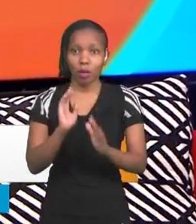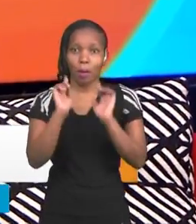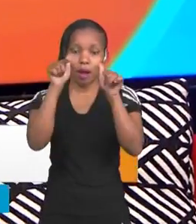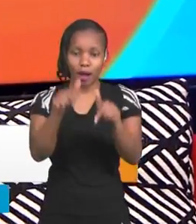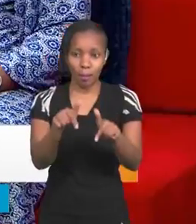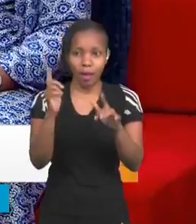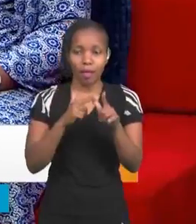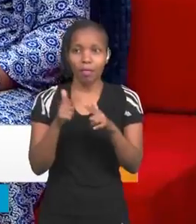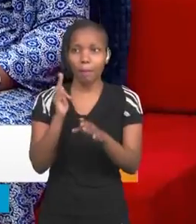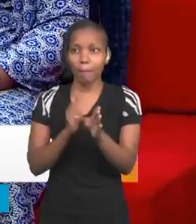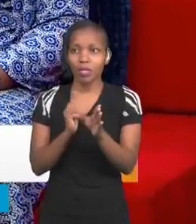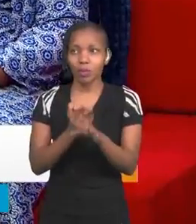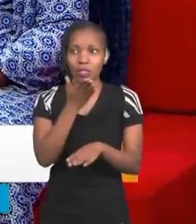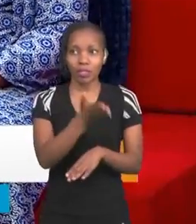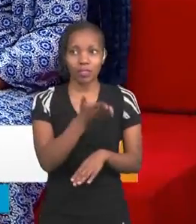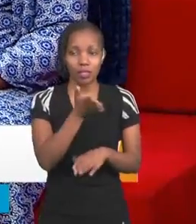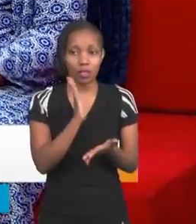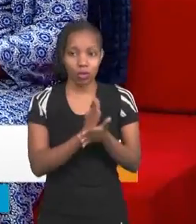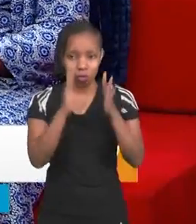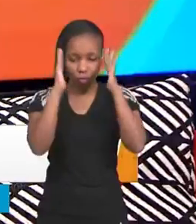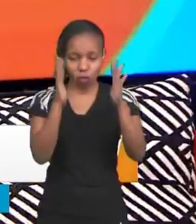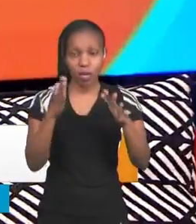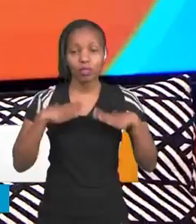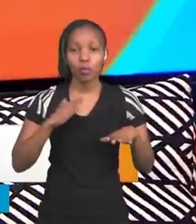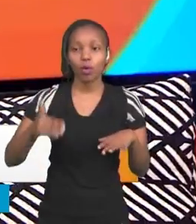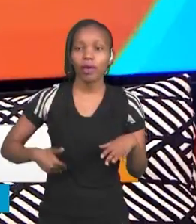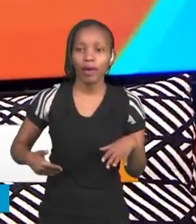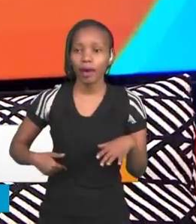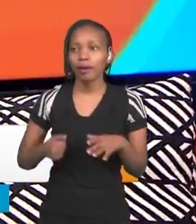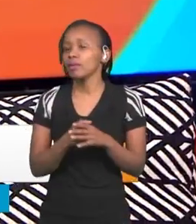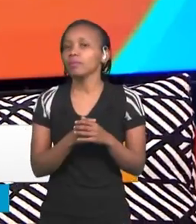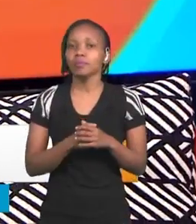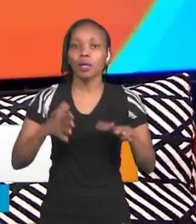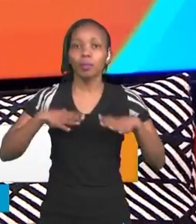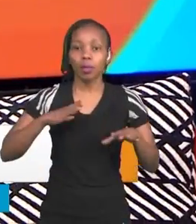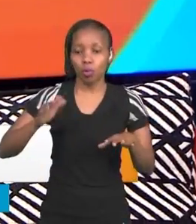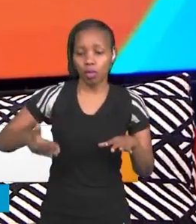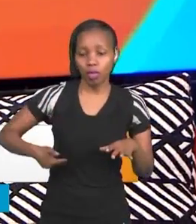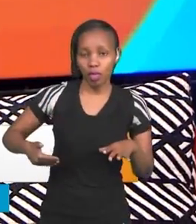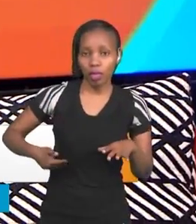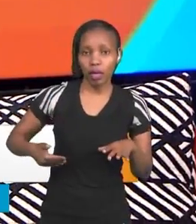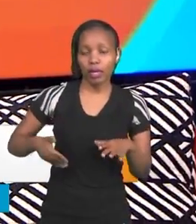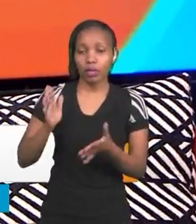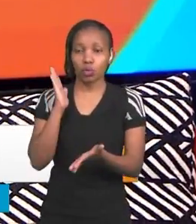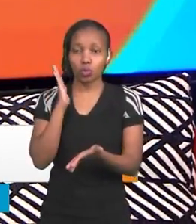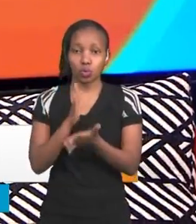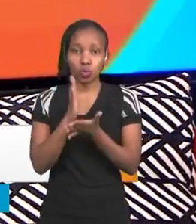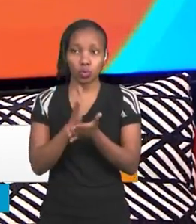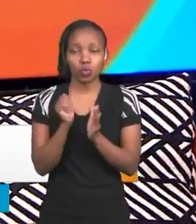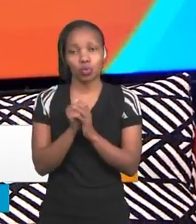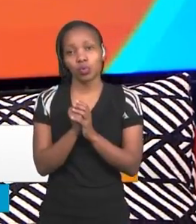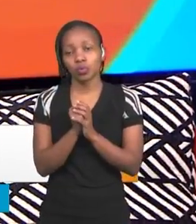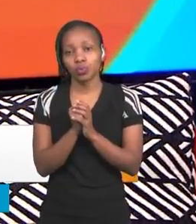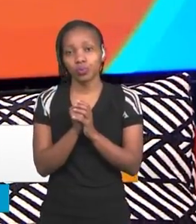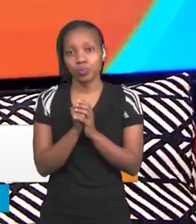and, of course, be part of it. And we are focusing on the young people. And the young people have been on the spot.